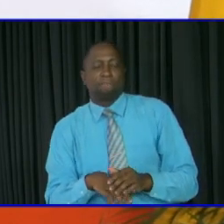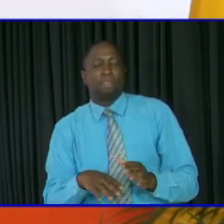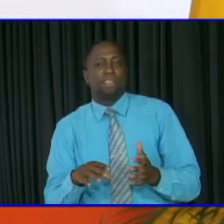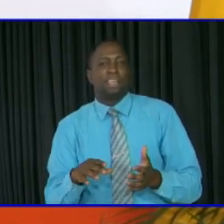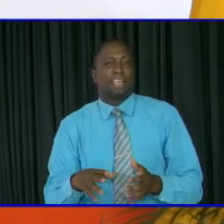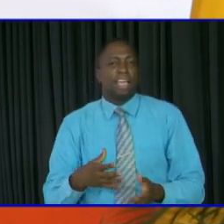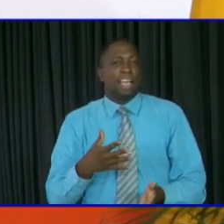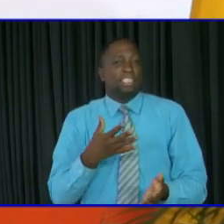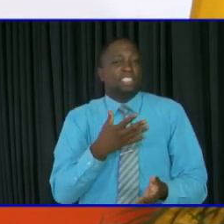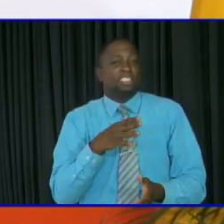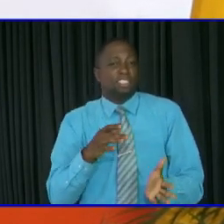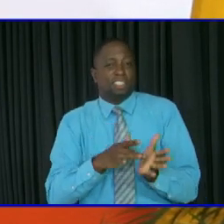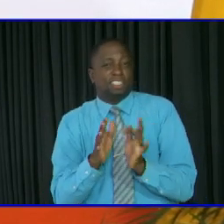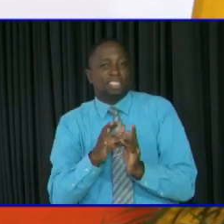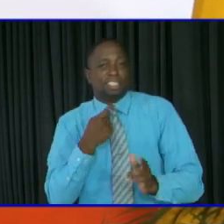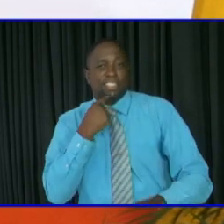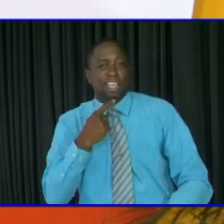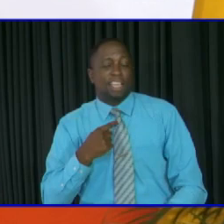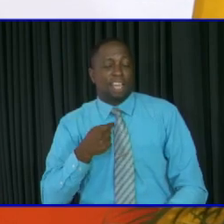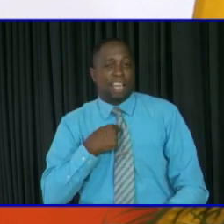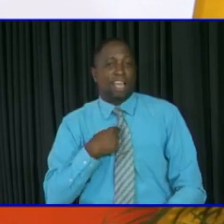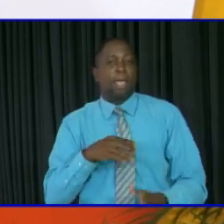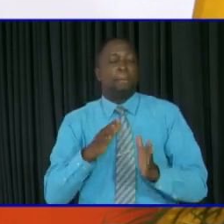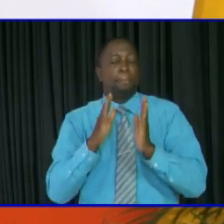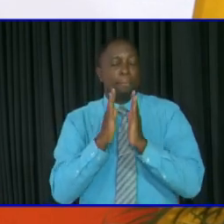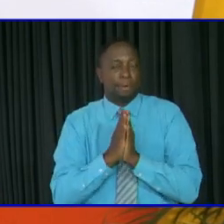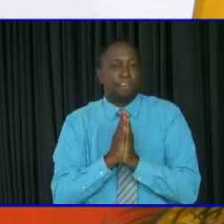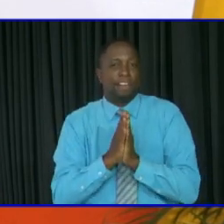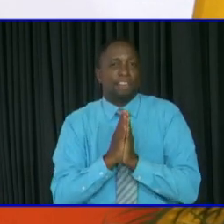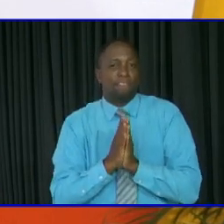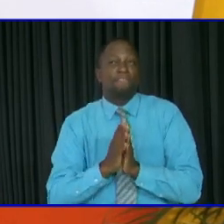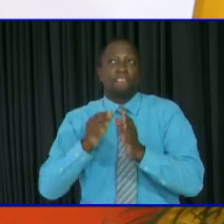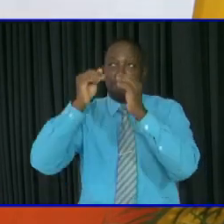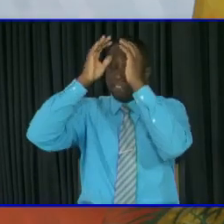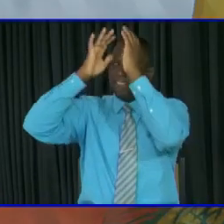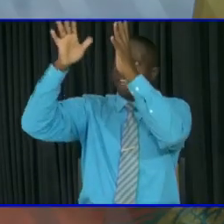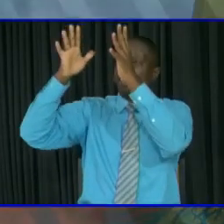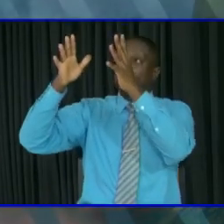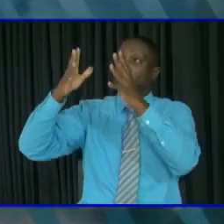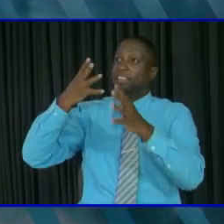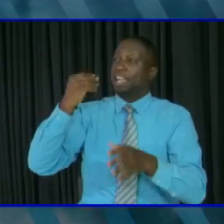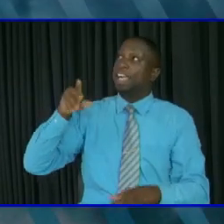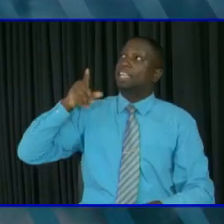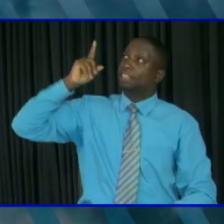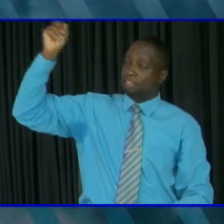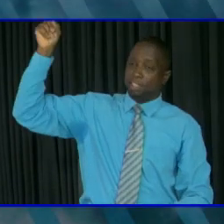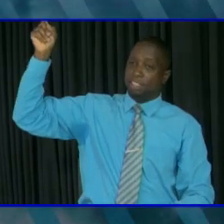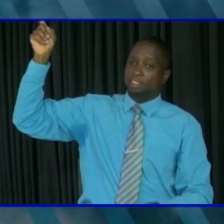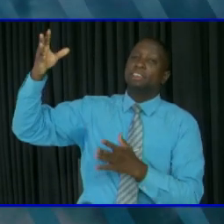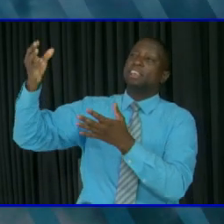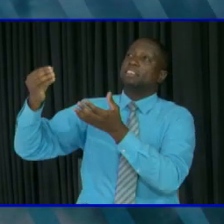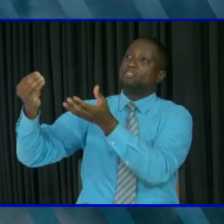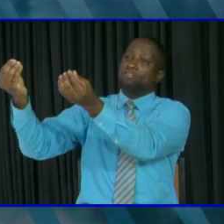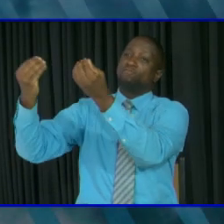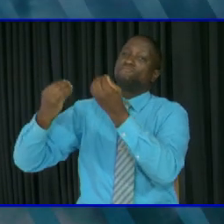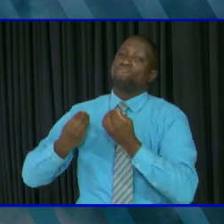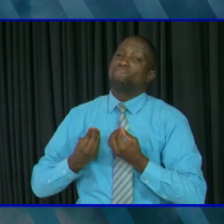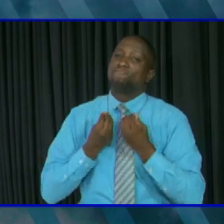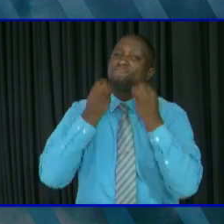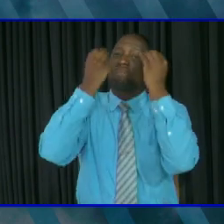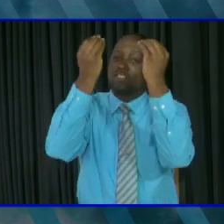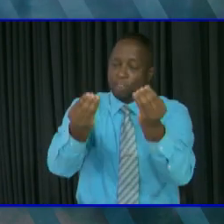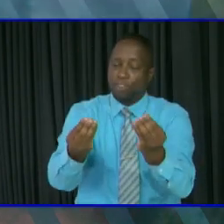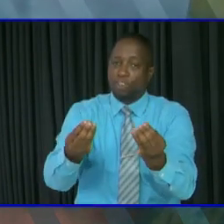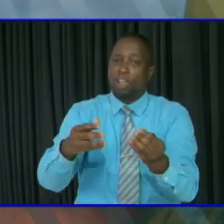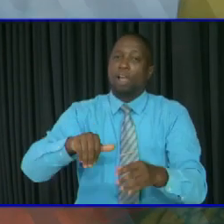will pray the Father, and he shall give you another comforter, that he may abide with you forever. My